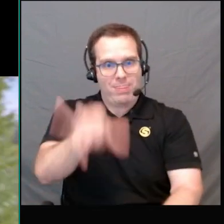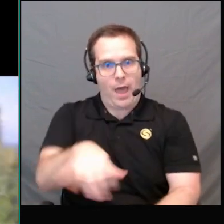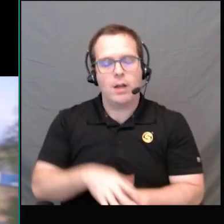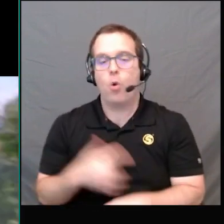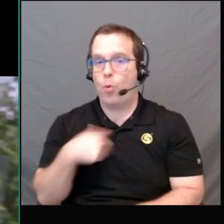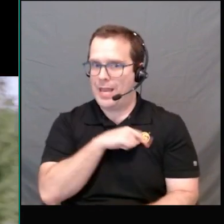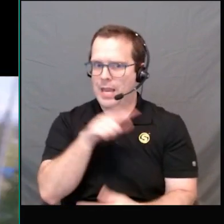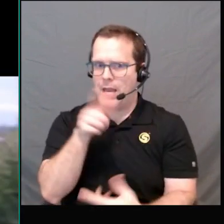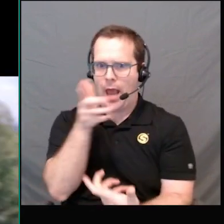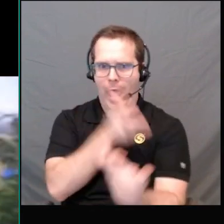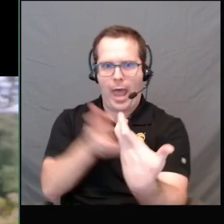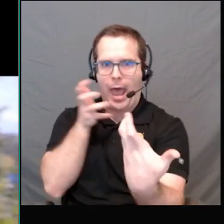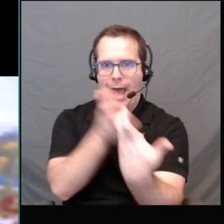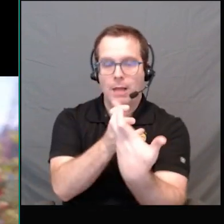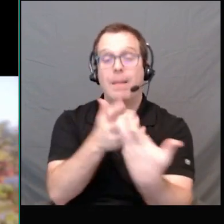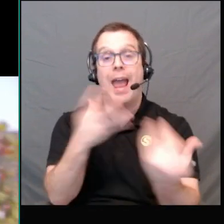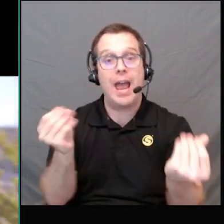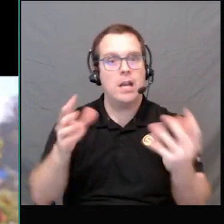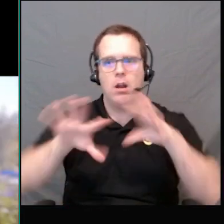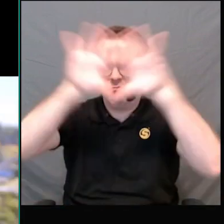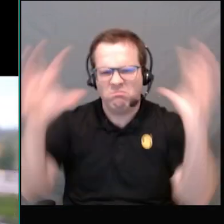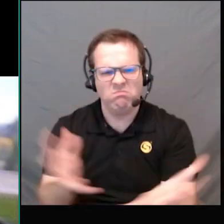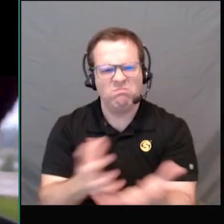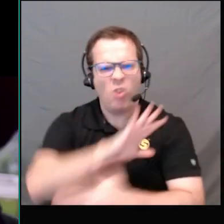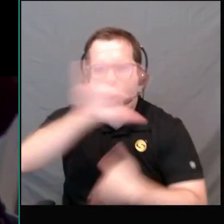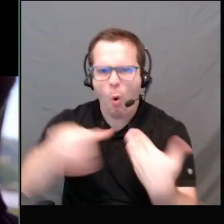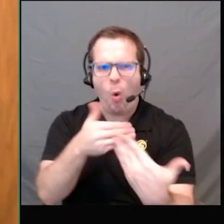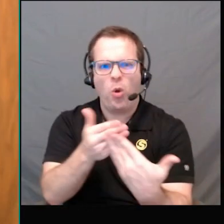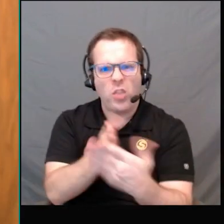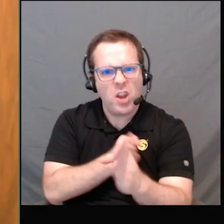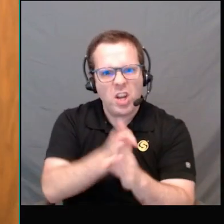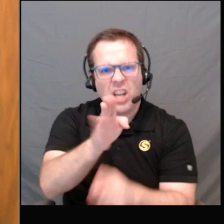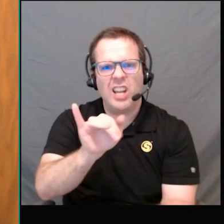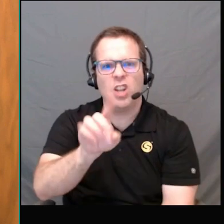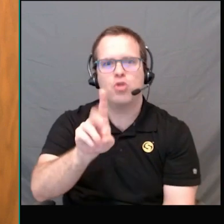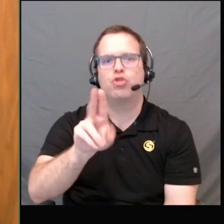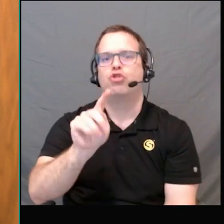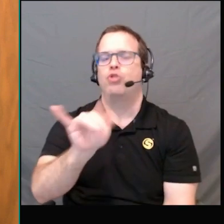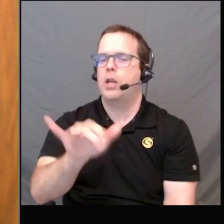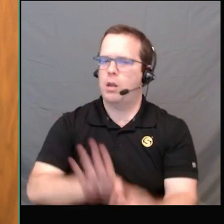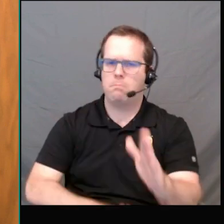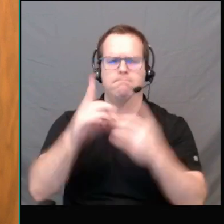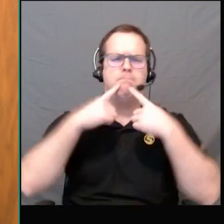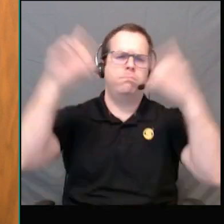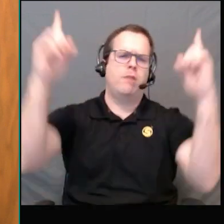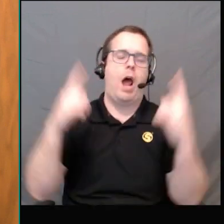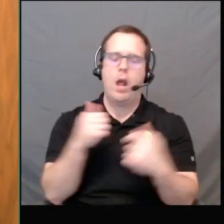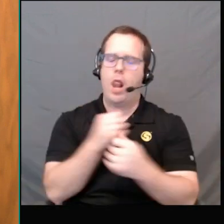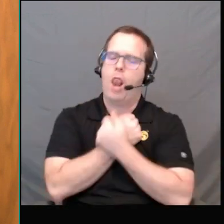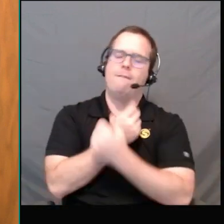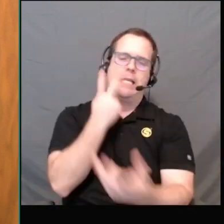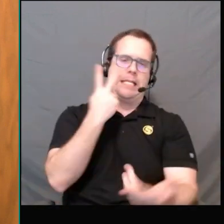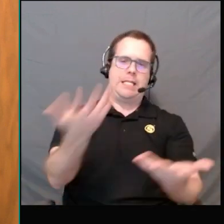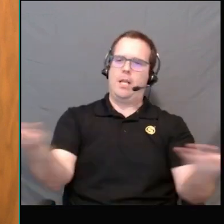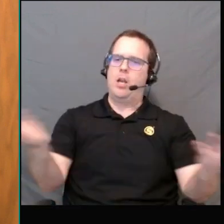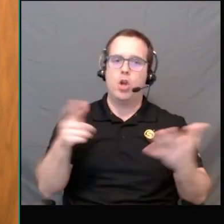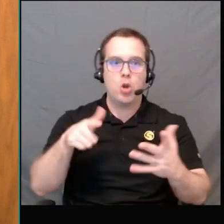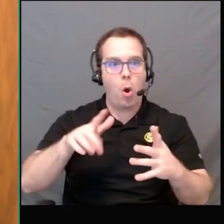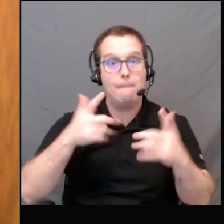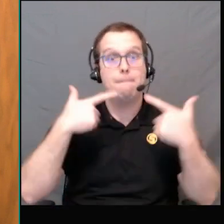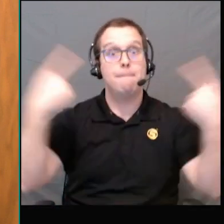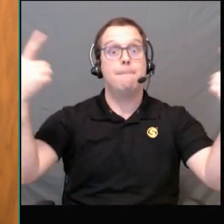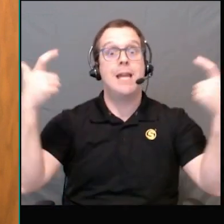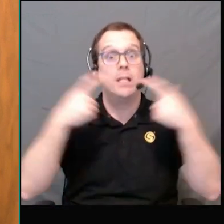adapted and an entire industry thrived. I've loved seeing the continued success of large-scale titles like